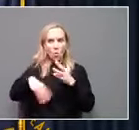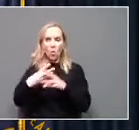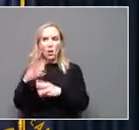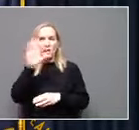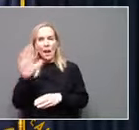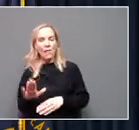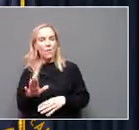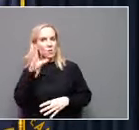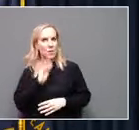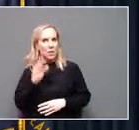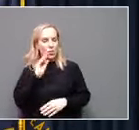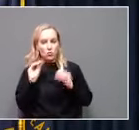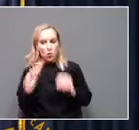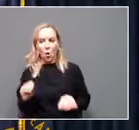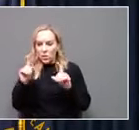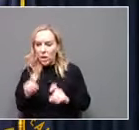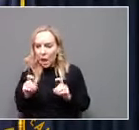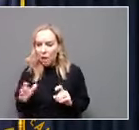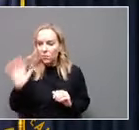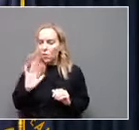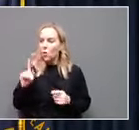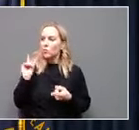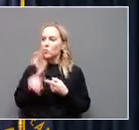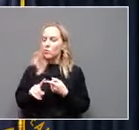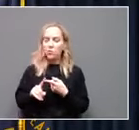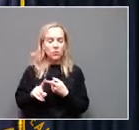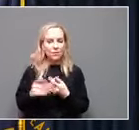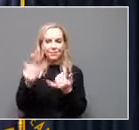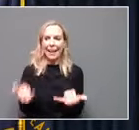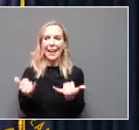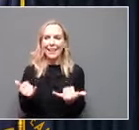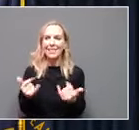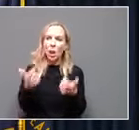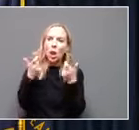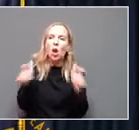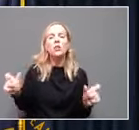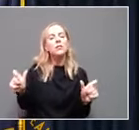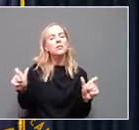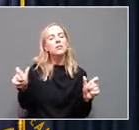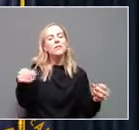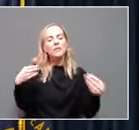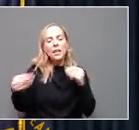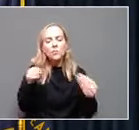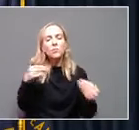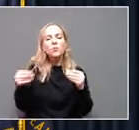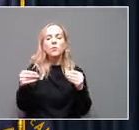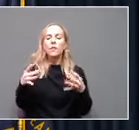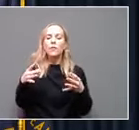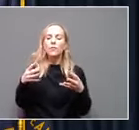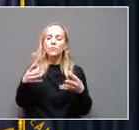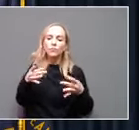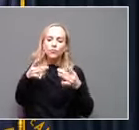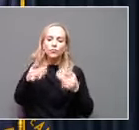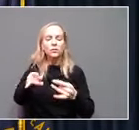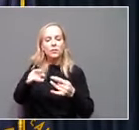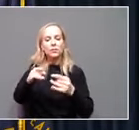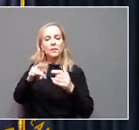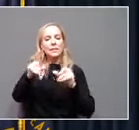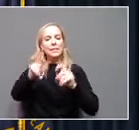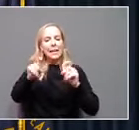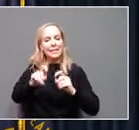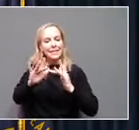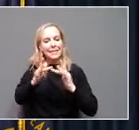no tests for, to having the largest, most flexible and fluid testing network, I think, in human history. And we had